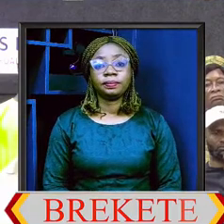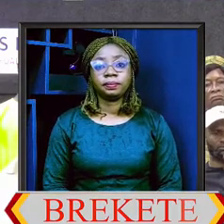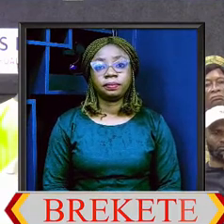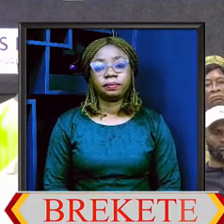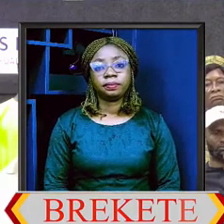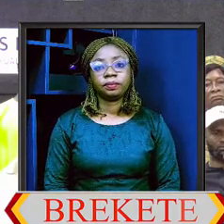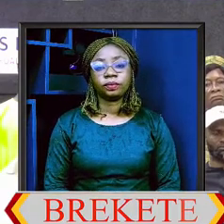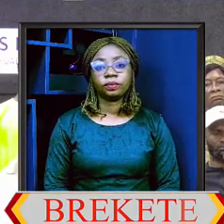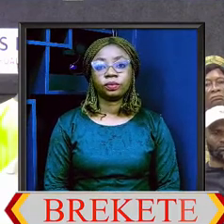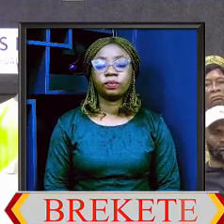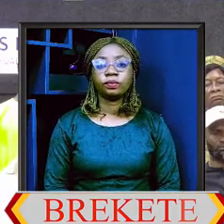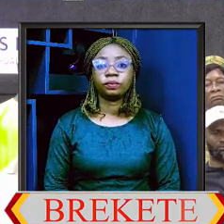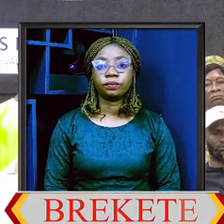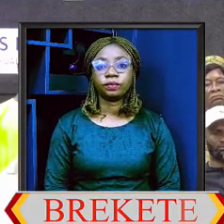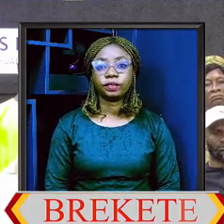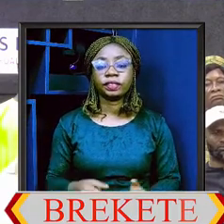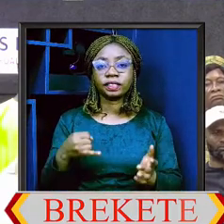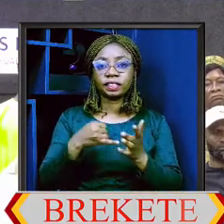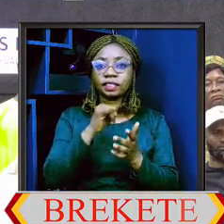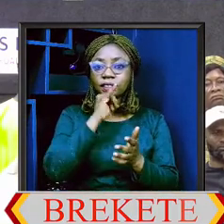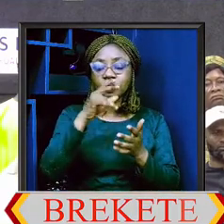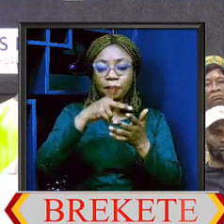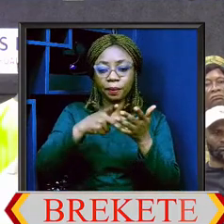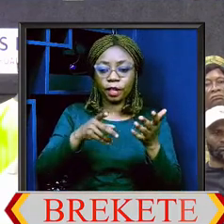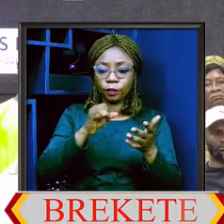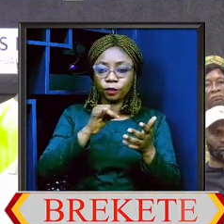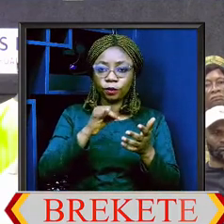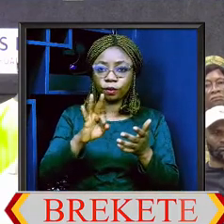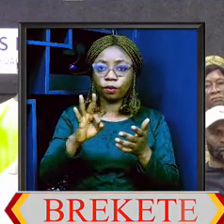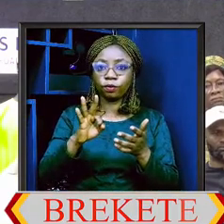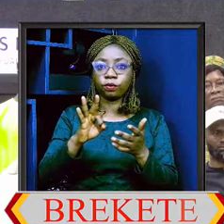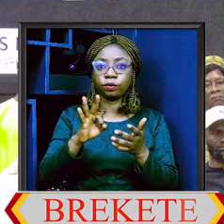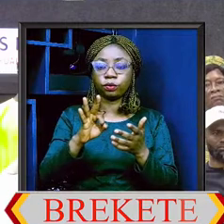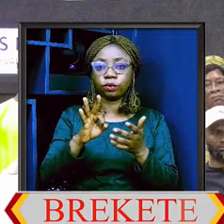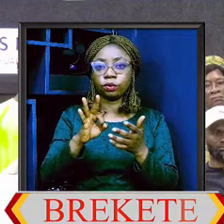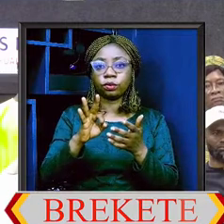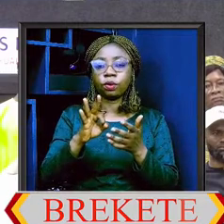them it is it part of sources of